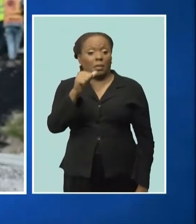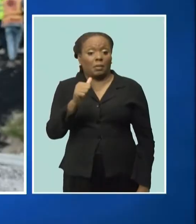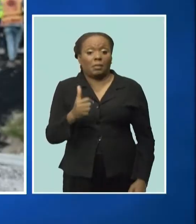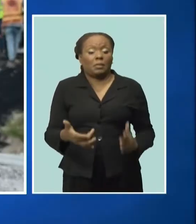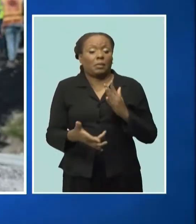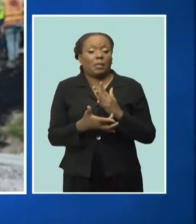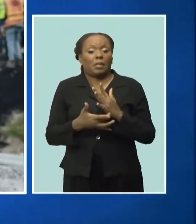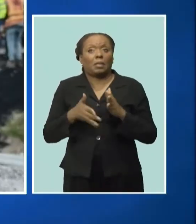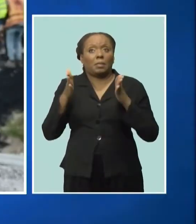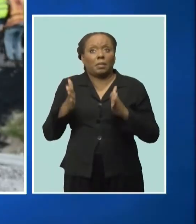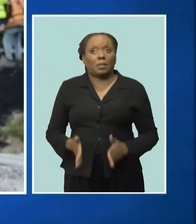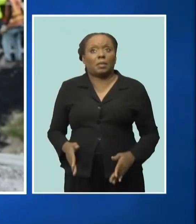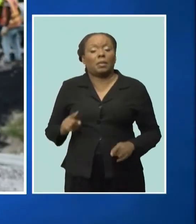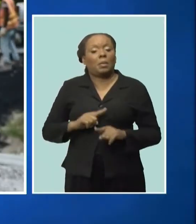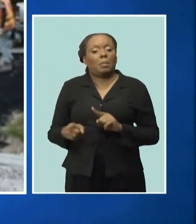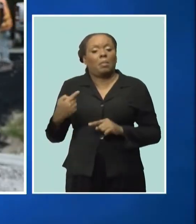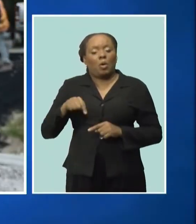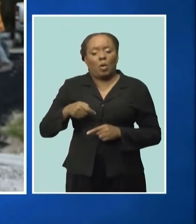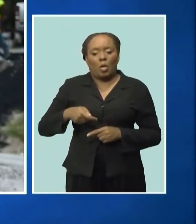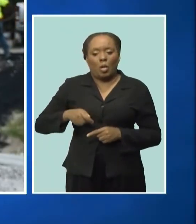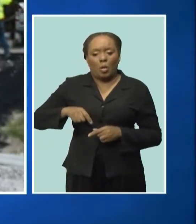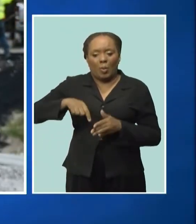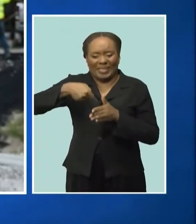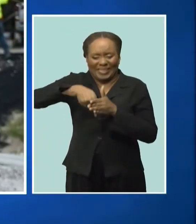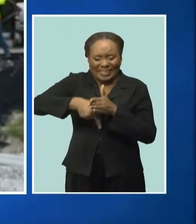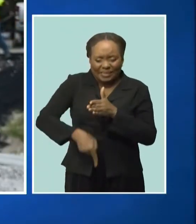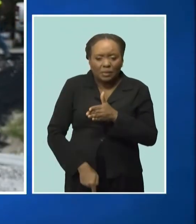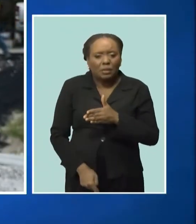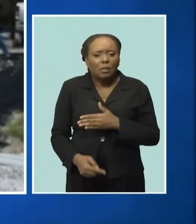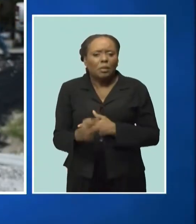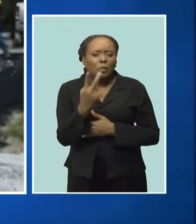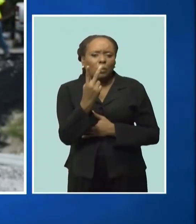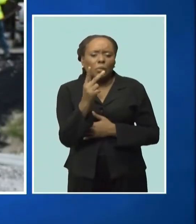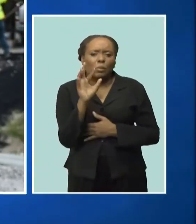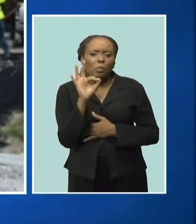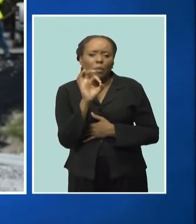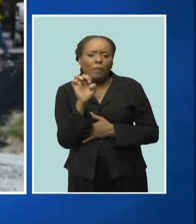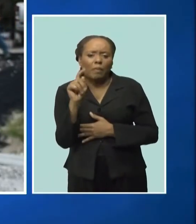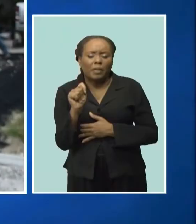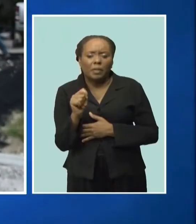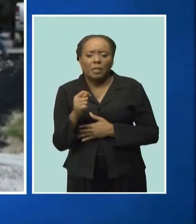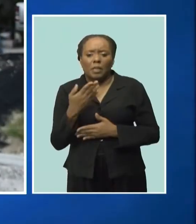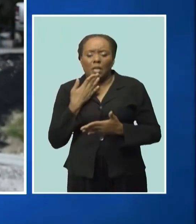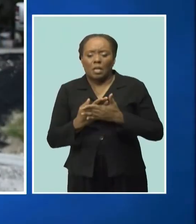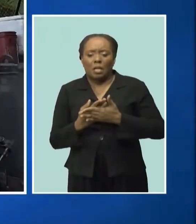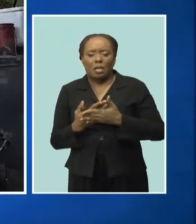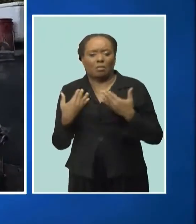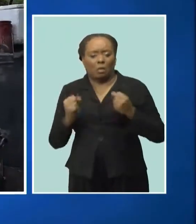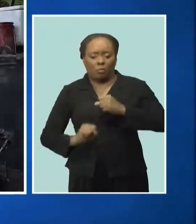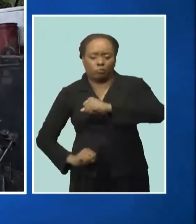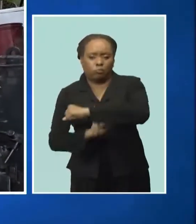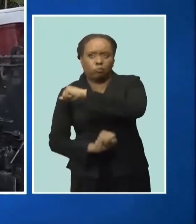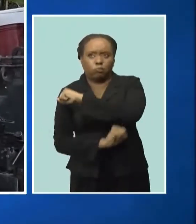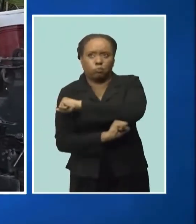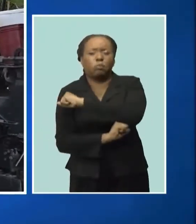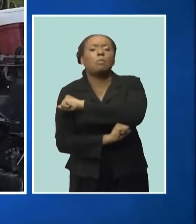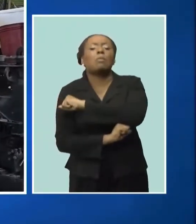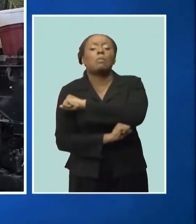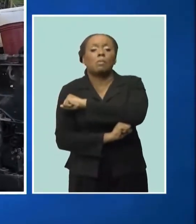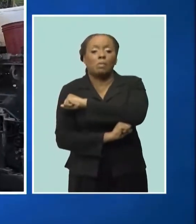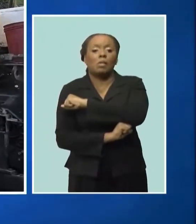feet and then we built up with marl to give the road a very solid sub-base, a very solid foundation. And from